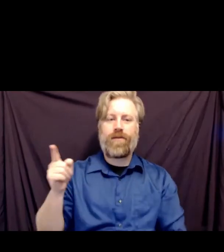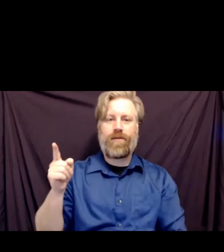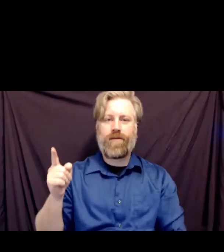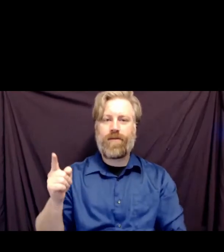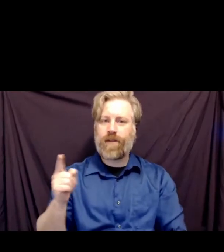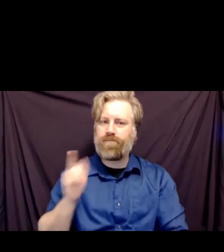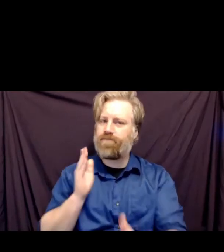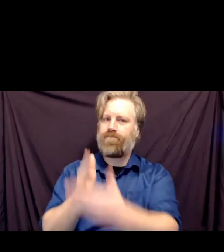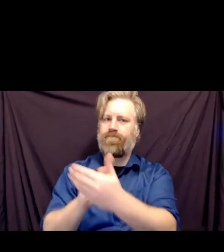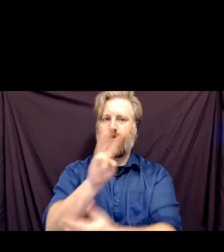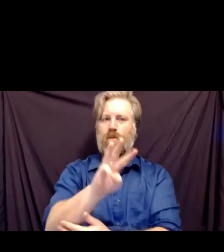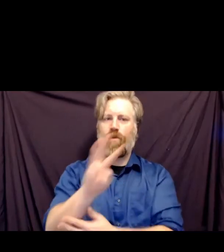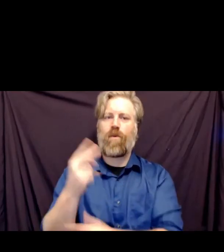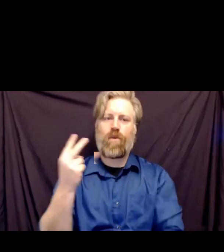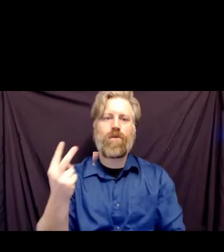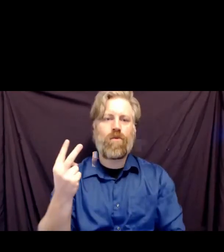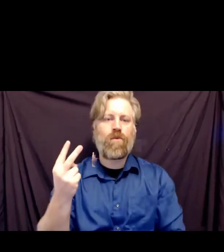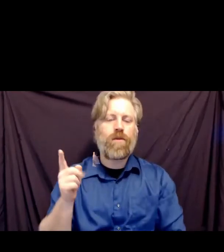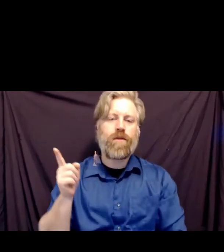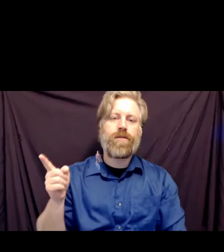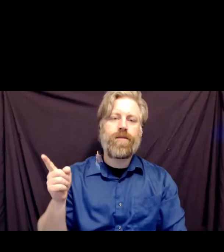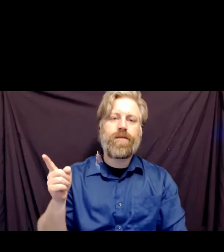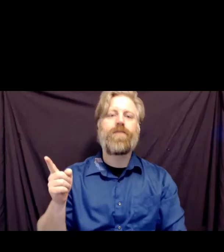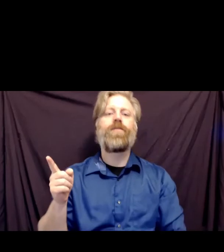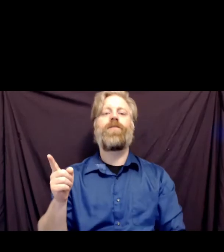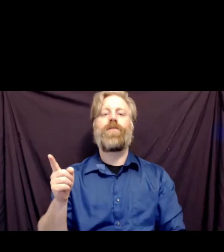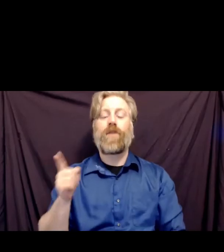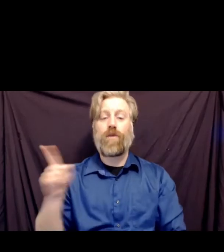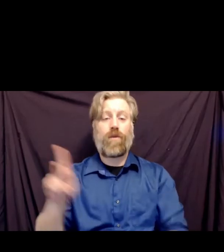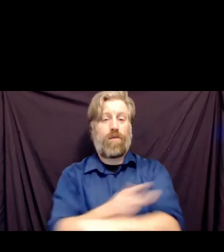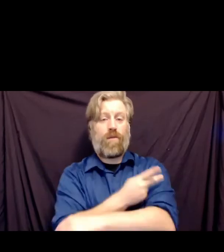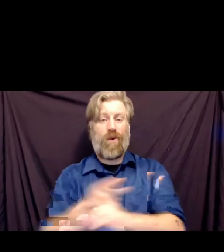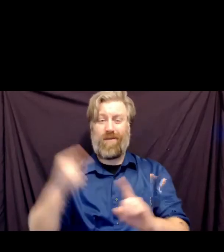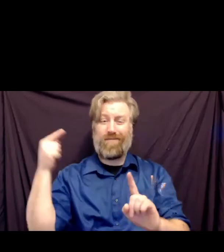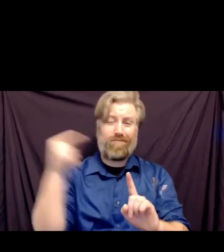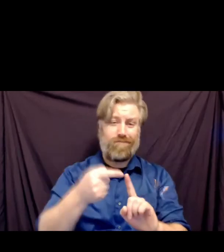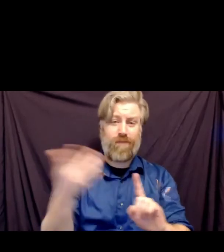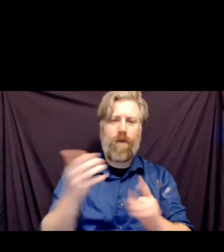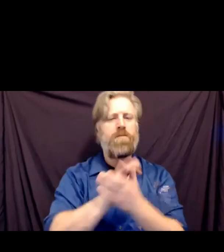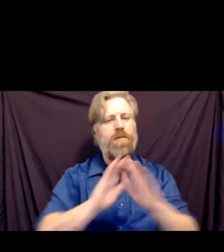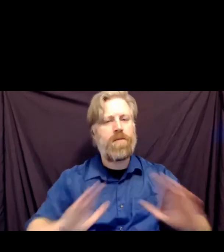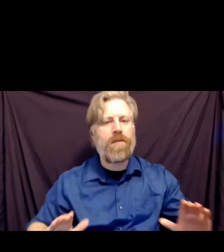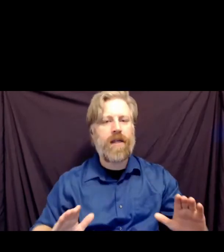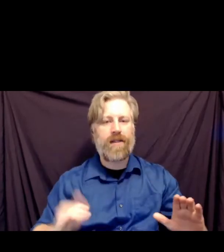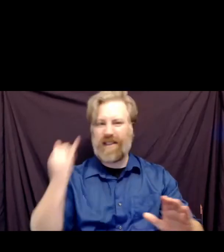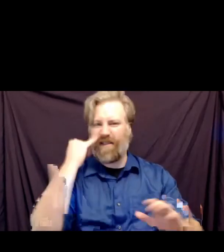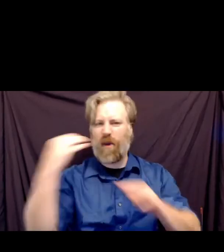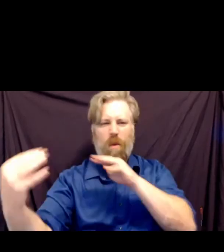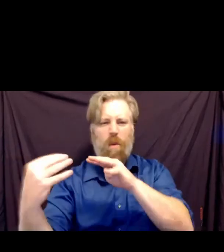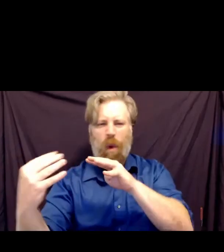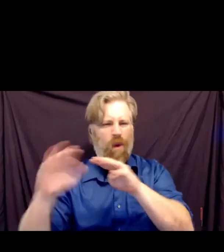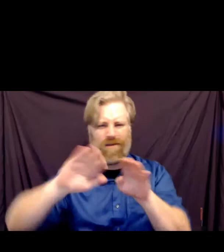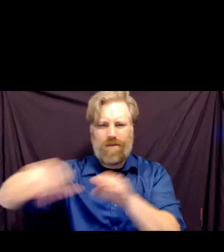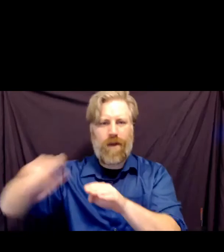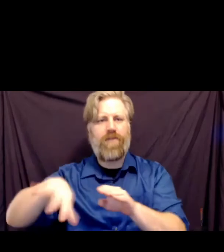II. And most of his poetry is about bringing peace and alternatives to conflict and wars.